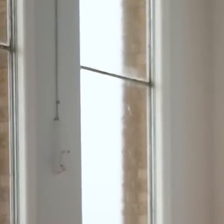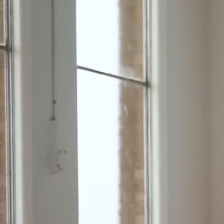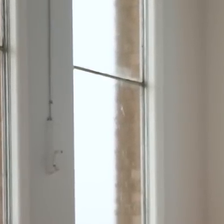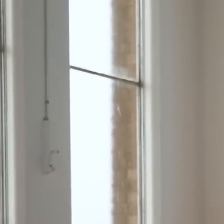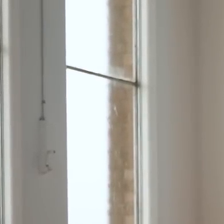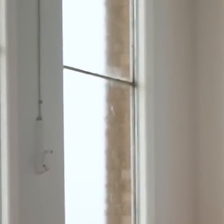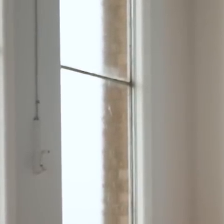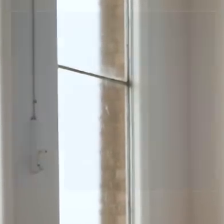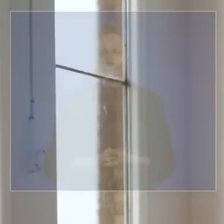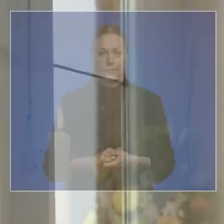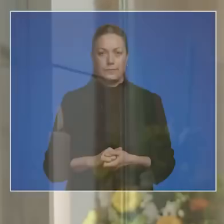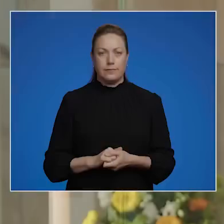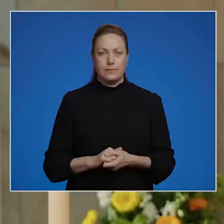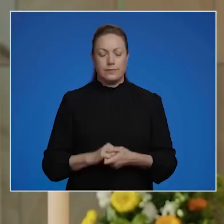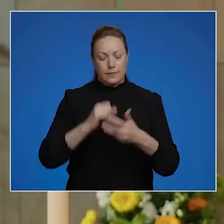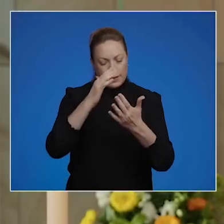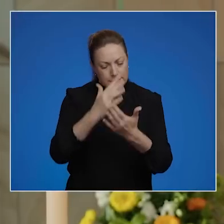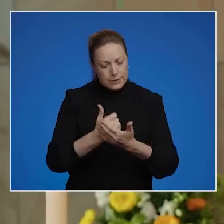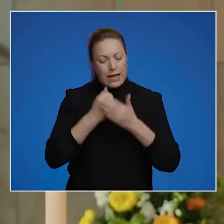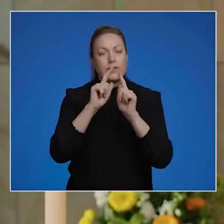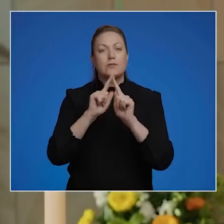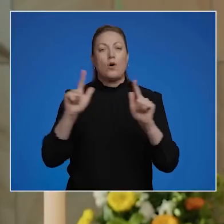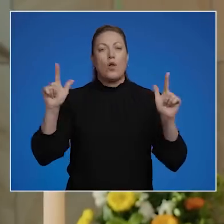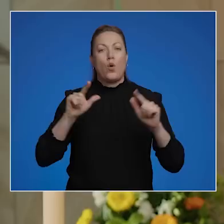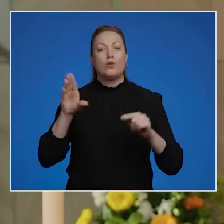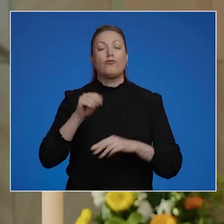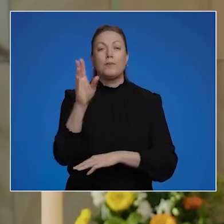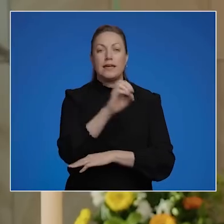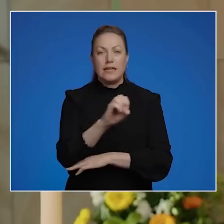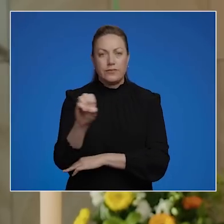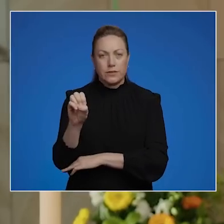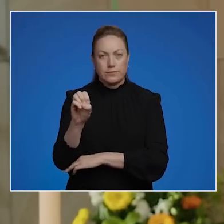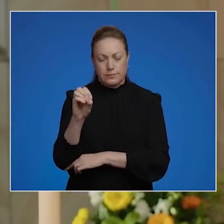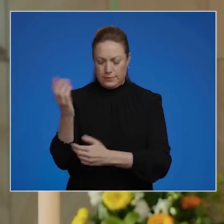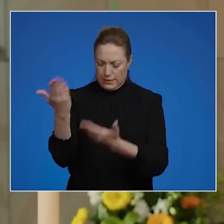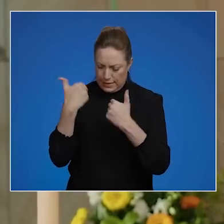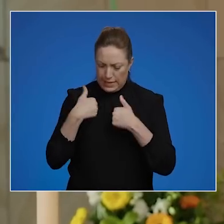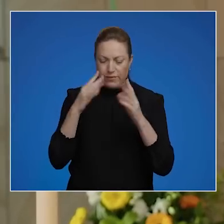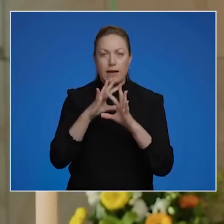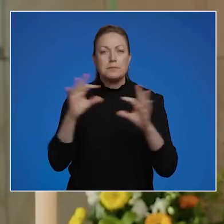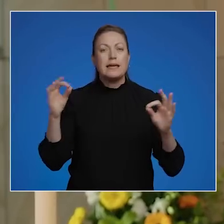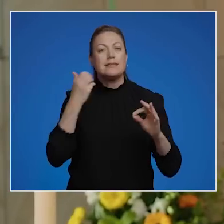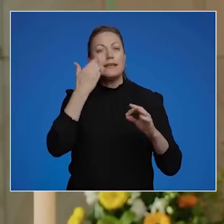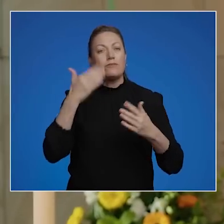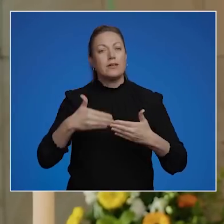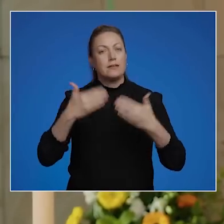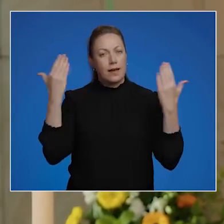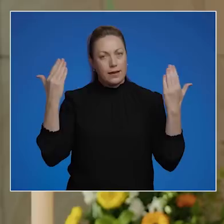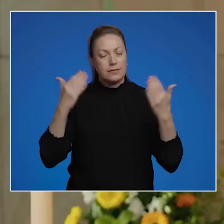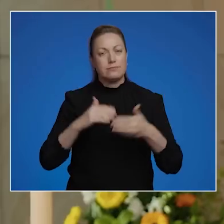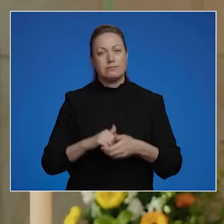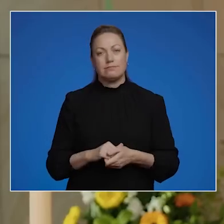deliver us from evil. Deliver us, Lord, we pray, from every evil. Graciously grant peace in our days,